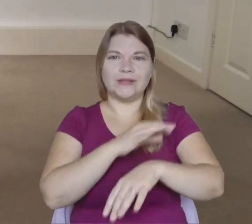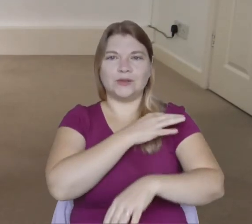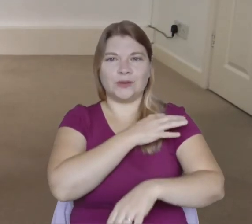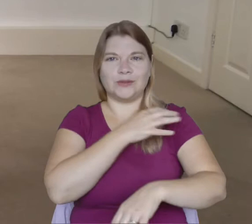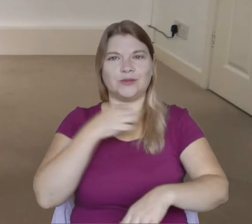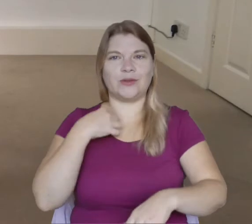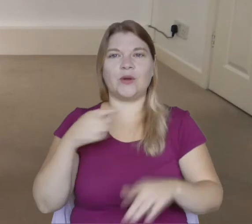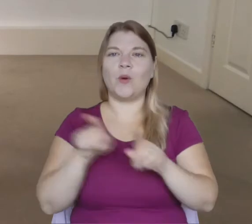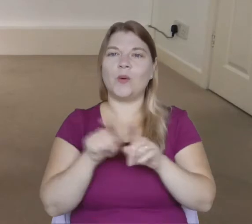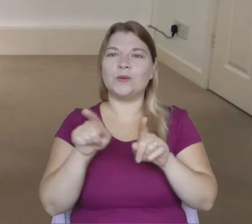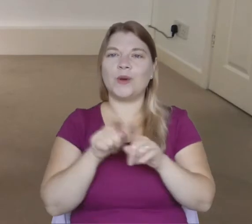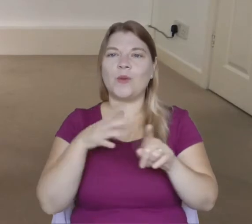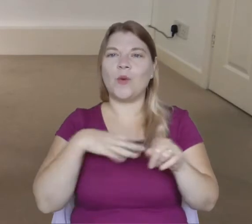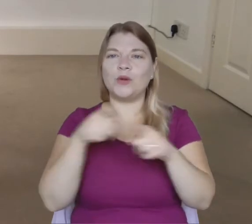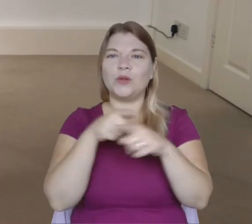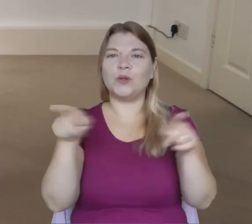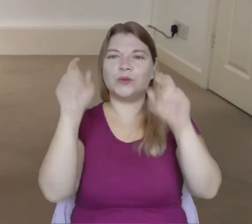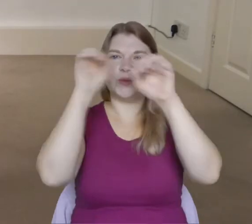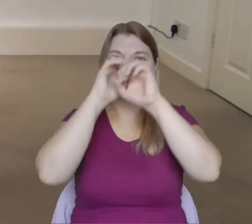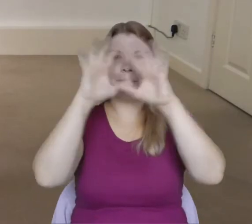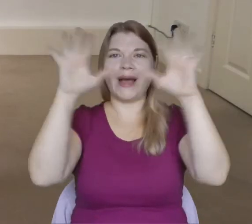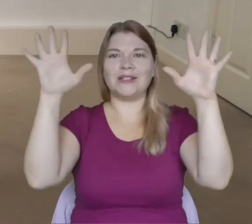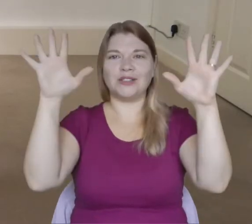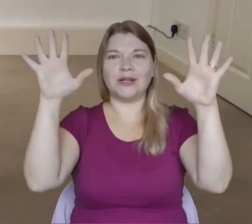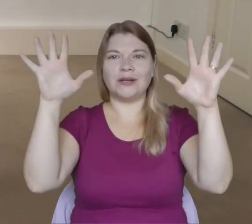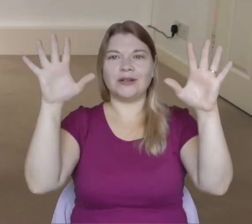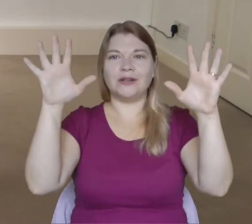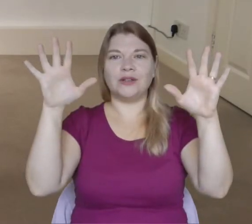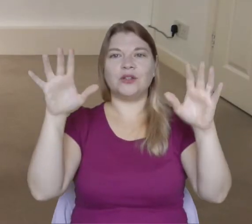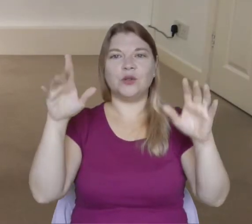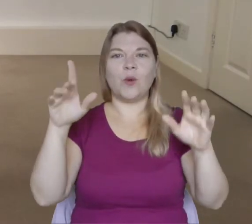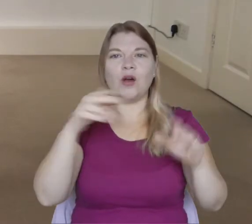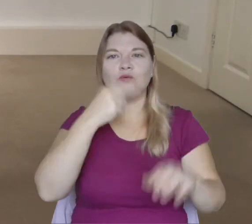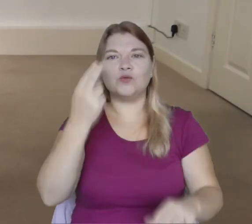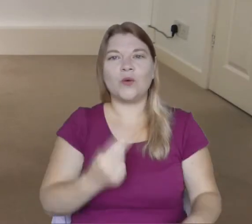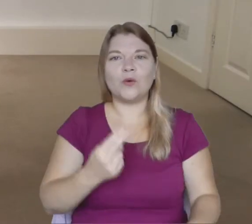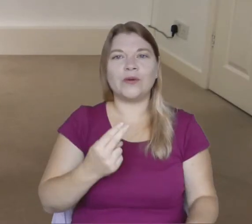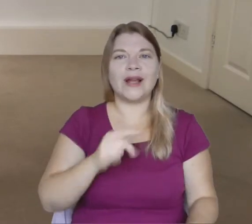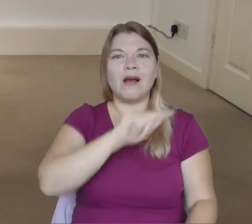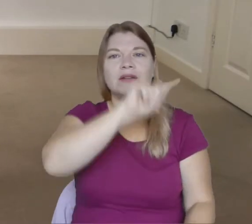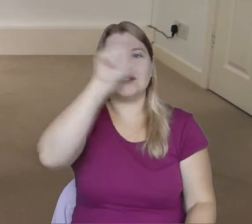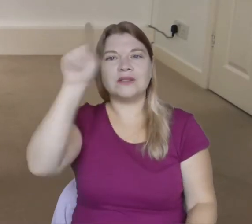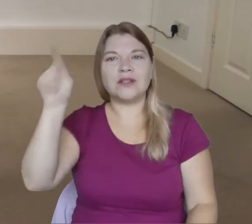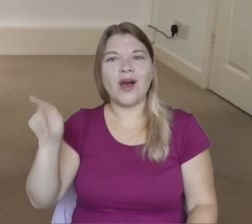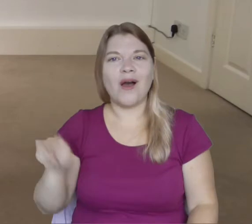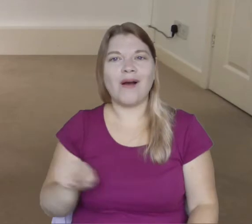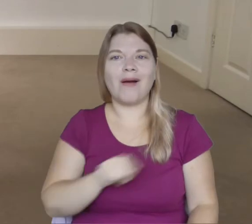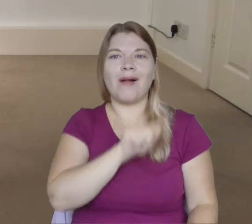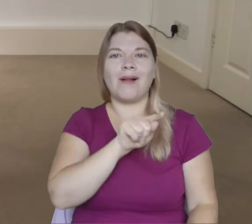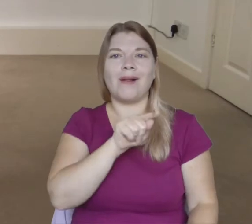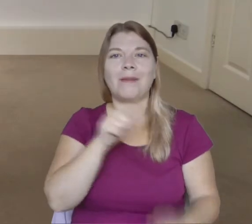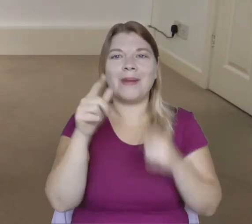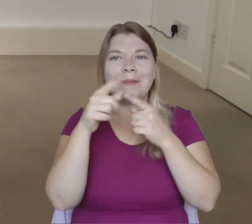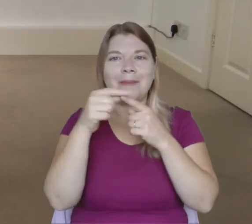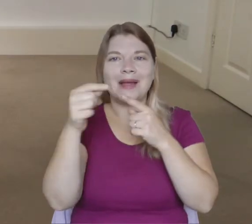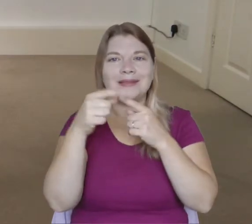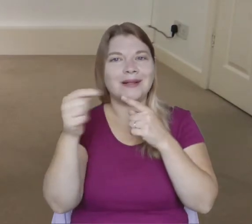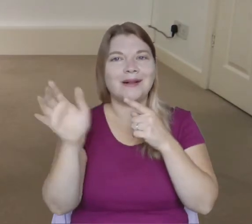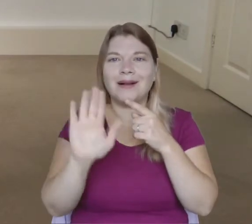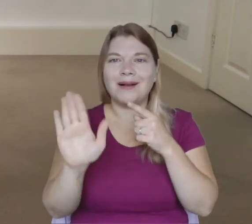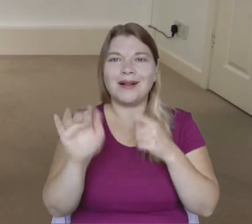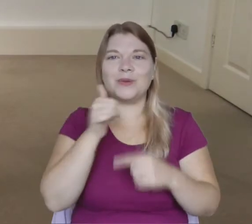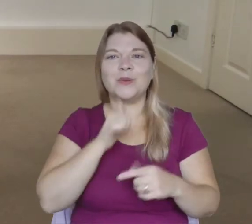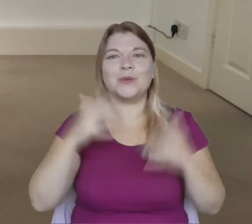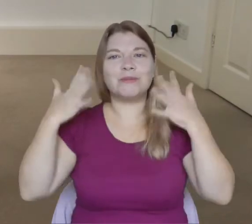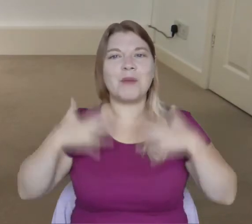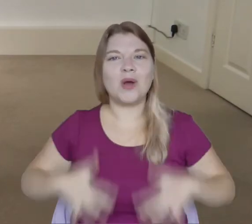image of, imagine that you're drawing a circle with a pencil, but you're going to imagine placing that pencil on different parts of your body. So you can